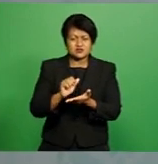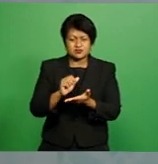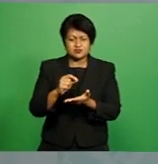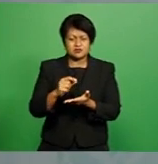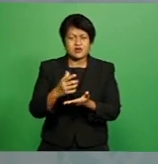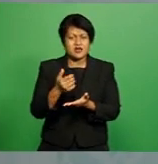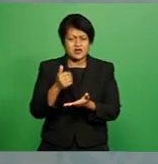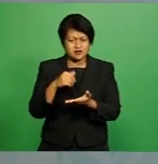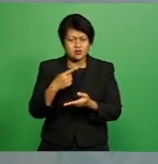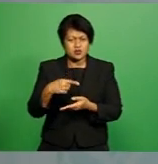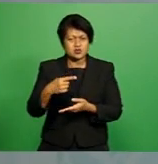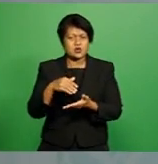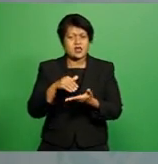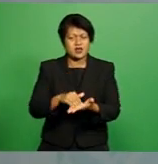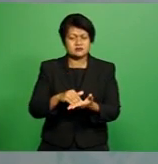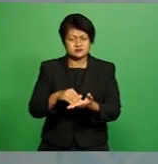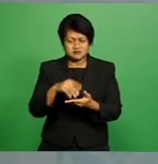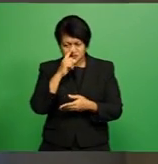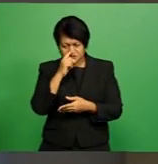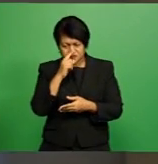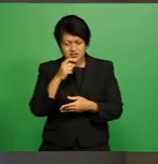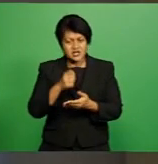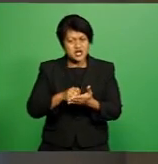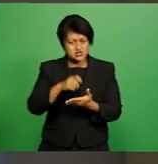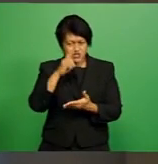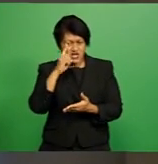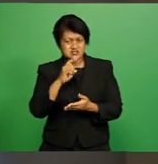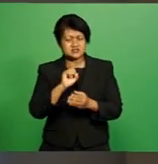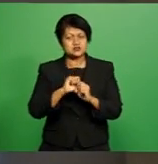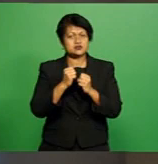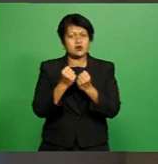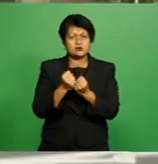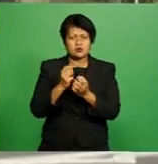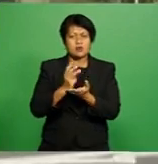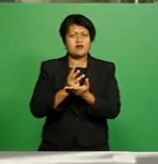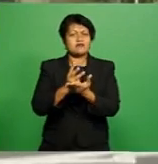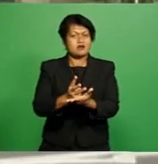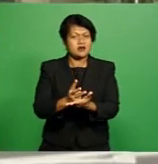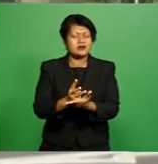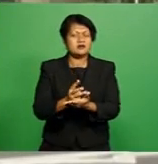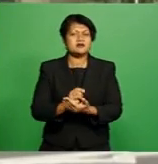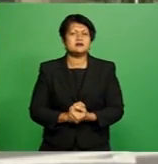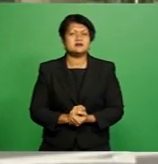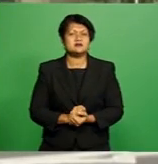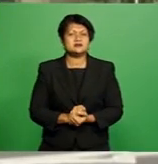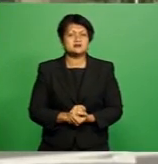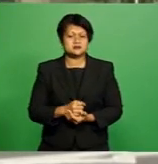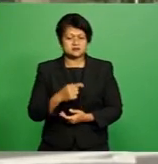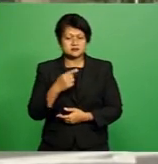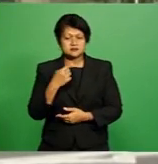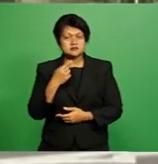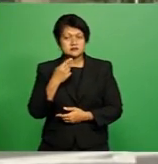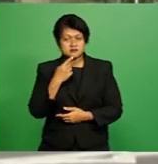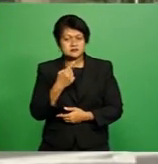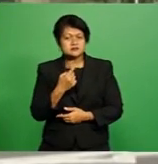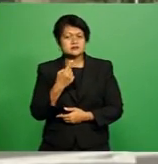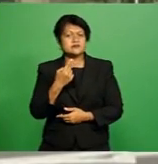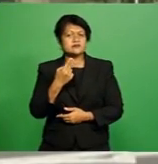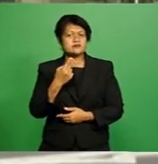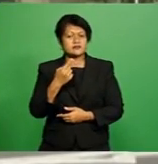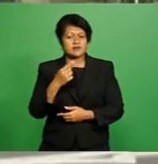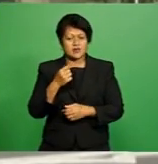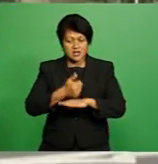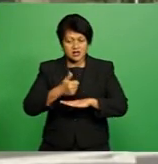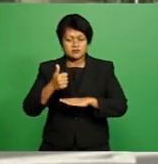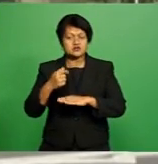lives. Education, the social welfare, all of these things are still being provisions. But Usamati says the government is working in collaboration with